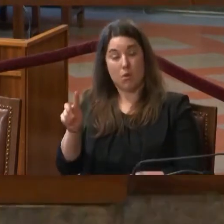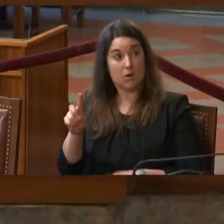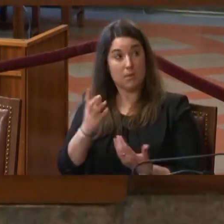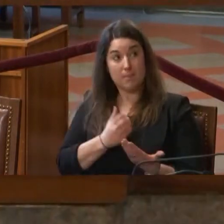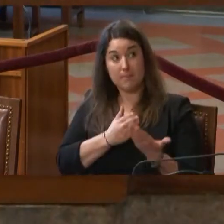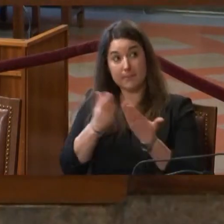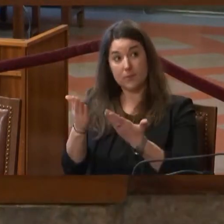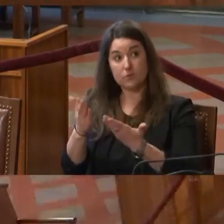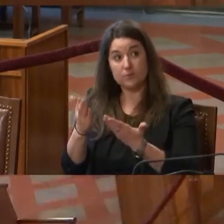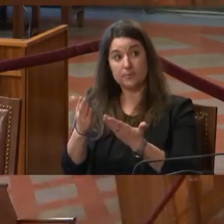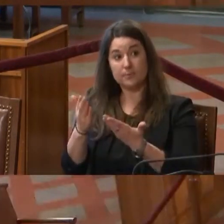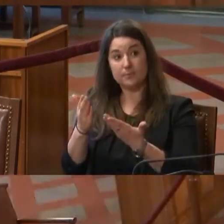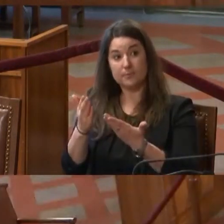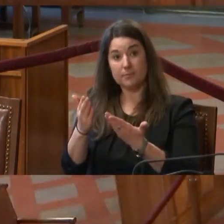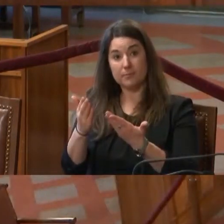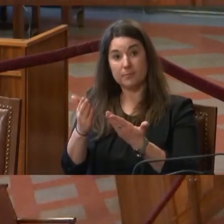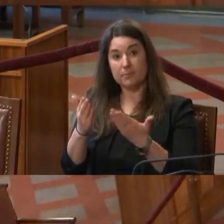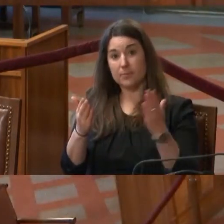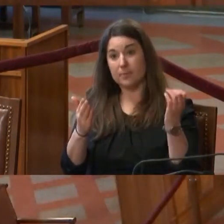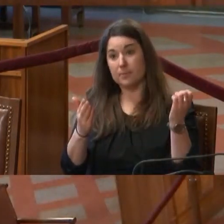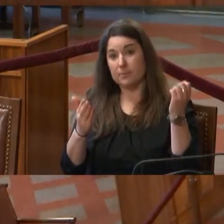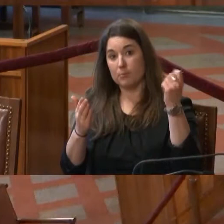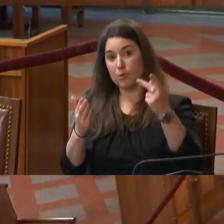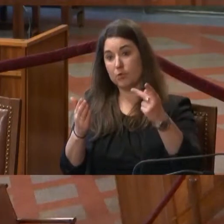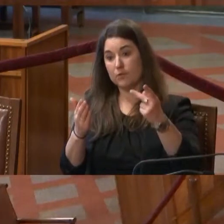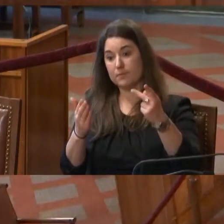motion? Motion to approve.